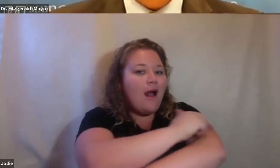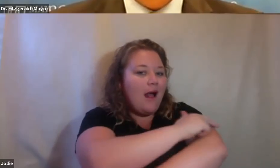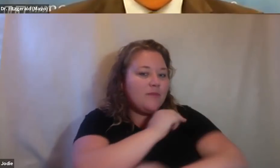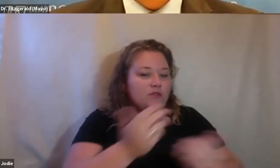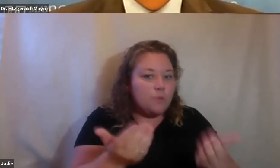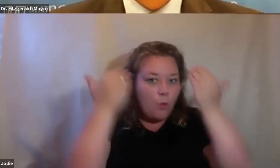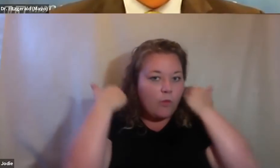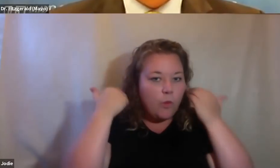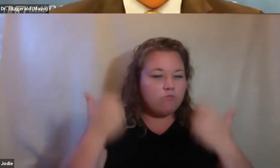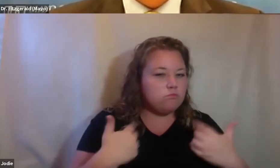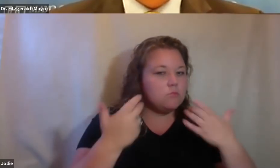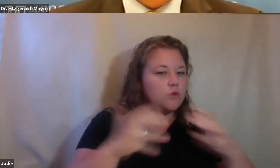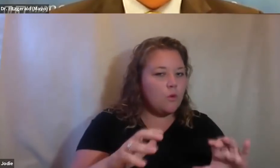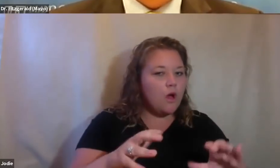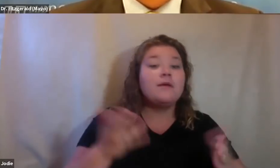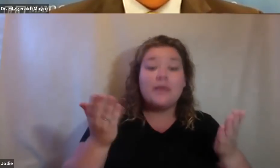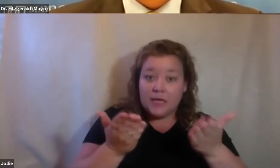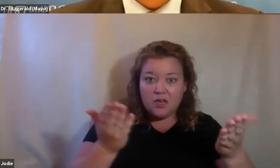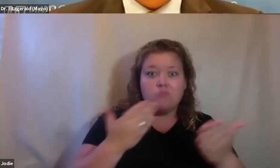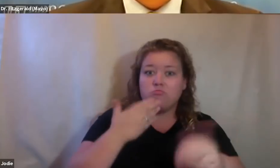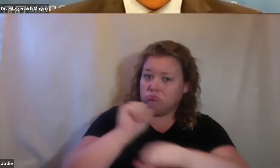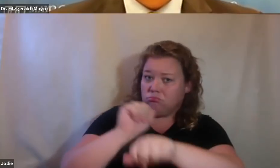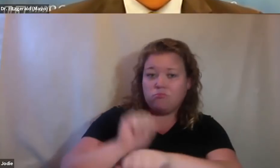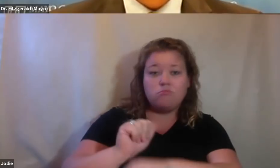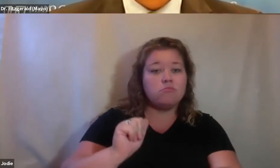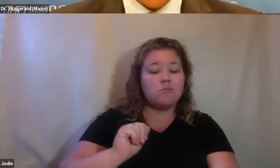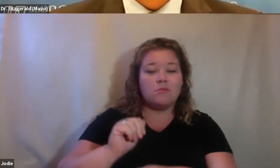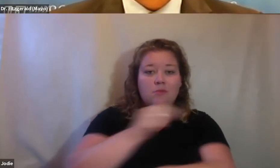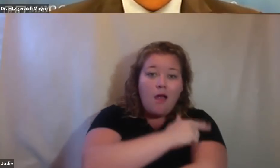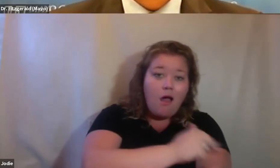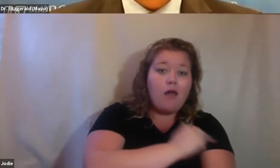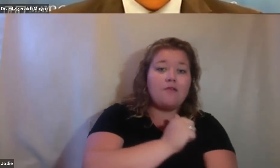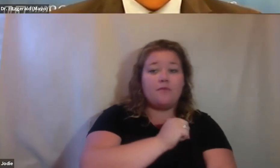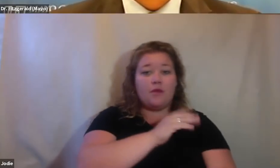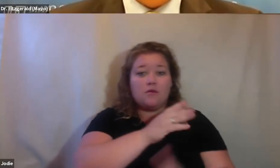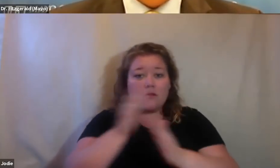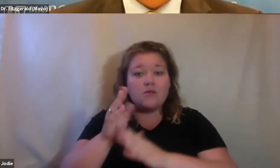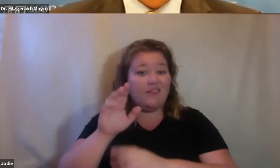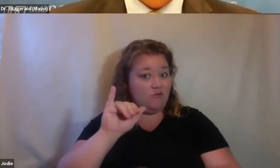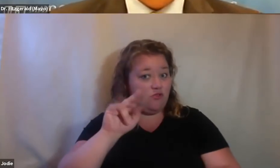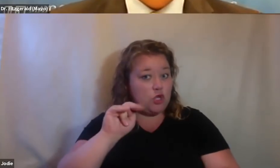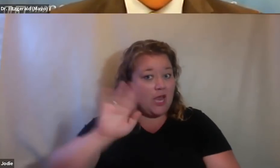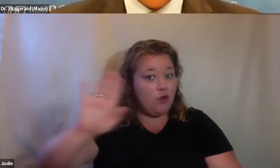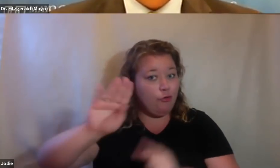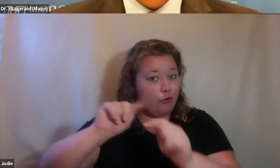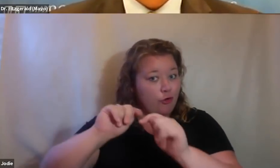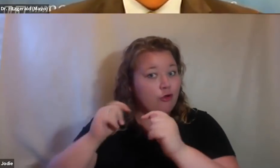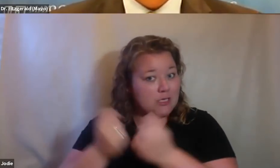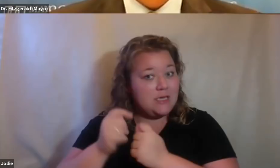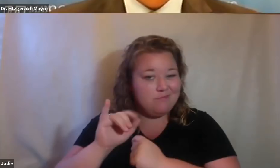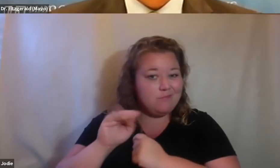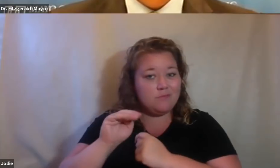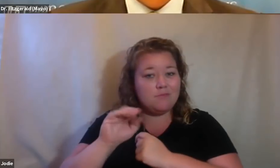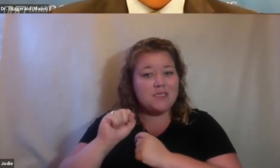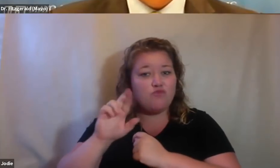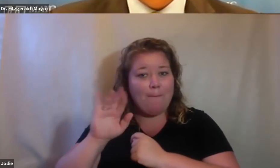good job of that here. Both medical facilities and Ms. Rumbalski and her team at the county have helped with that. I think this is going to